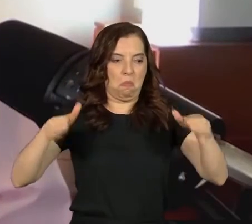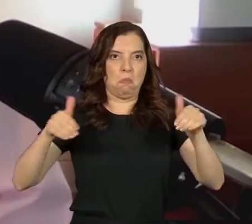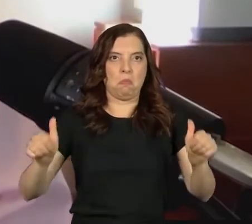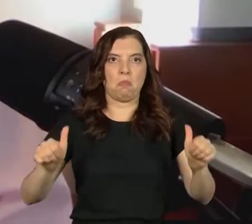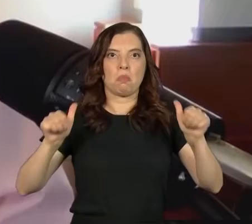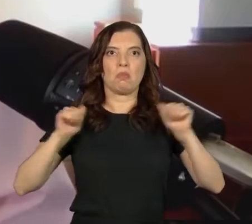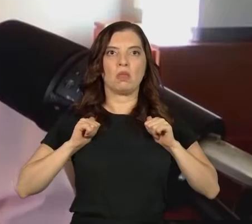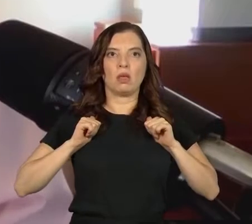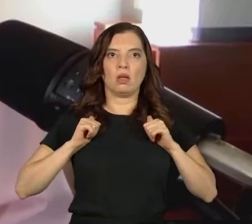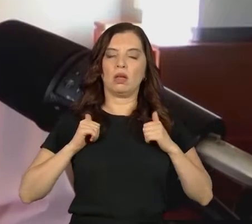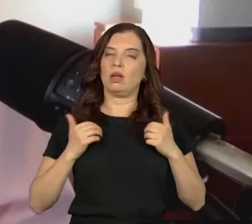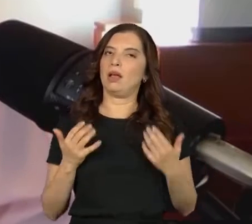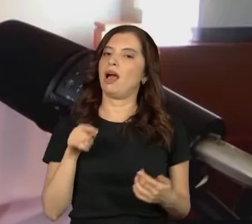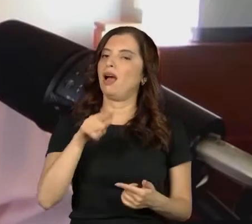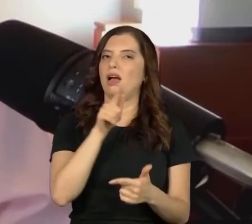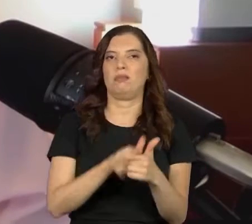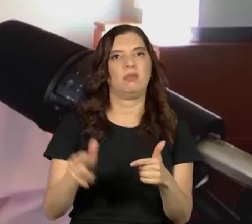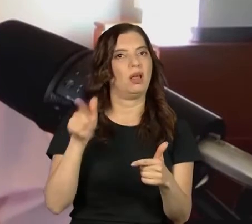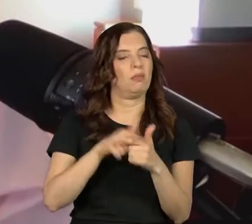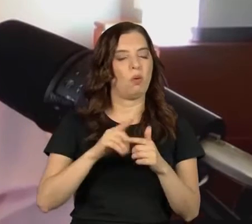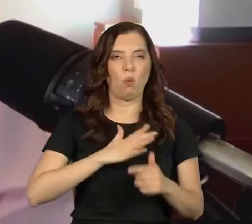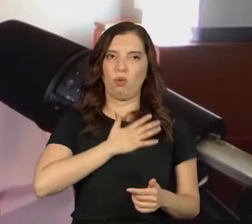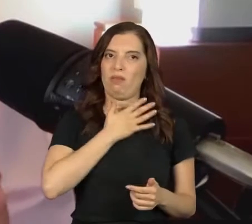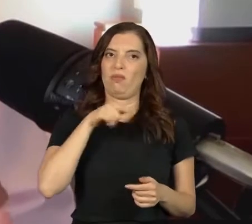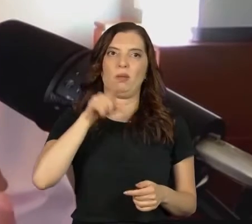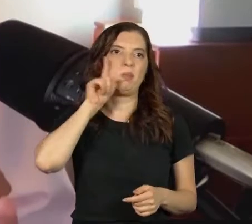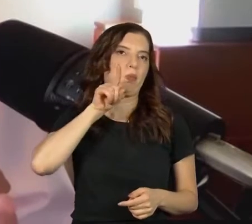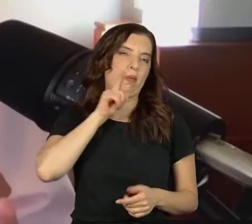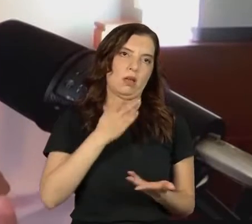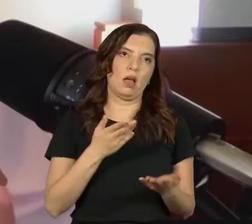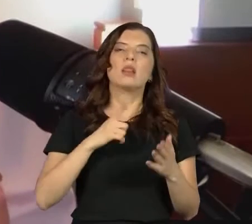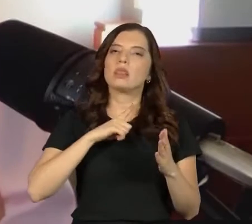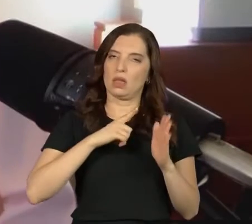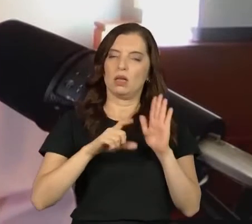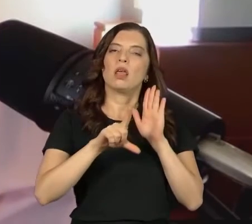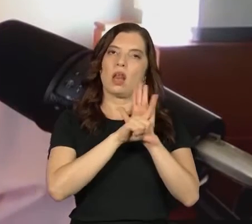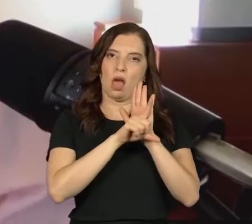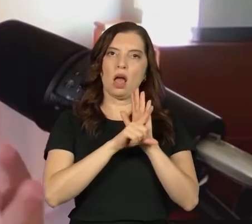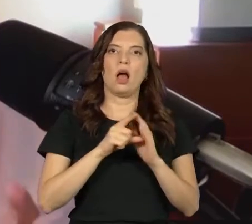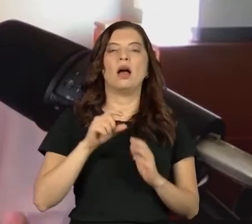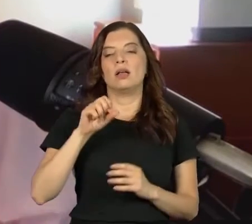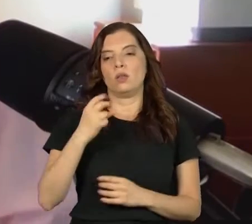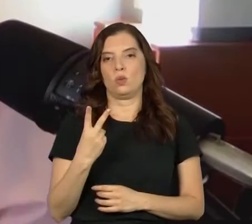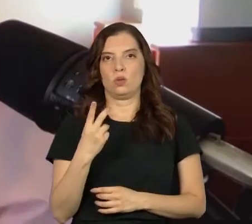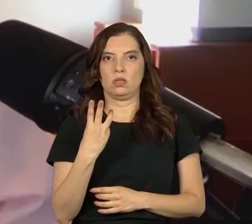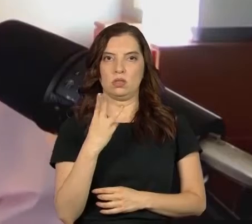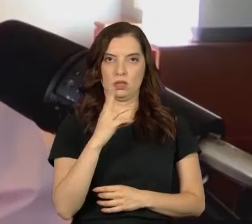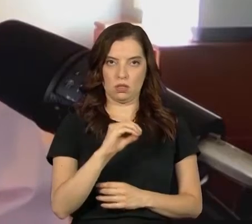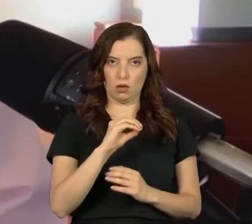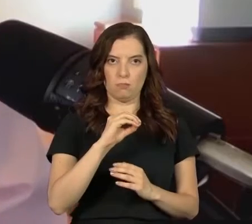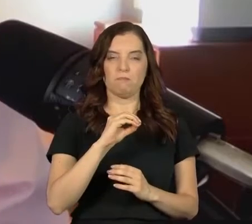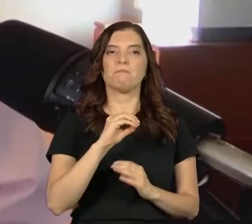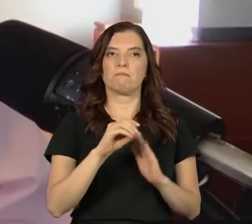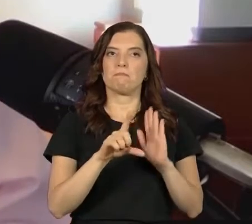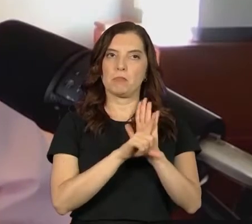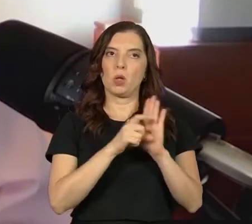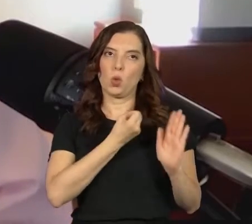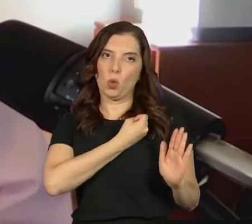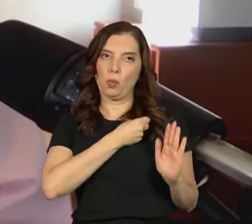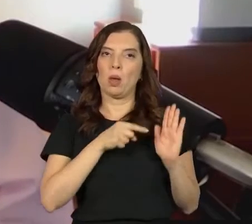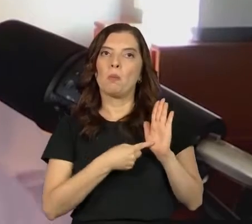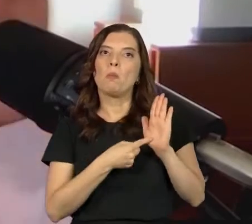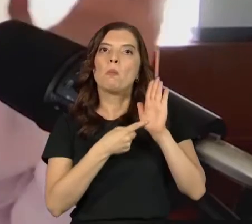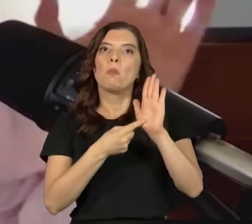United States, we created this terrible problem. And we said there's a law, it's called Section 230. There's a